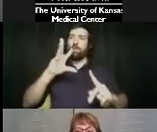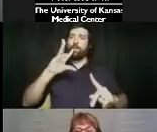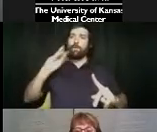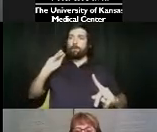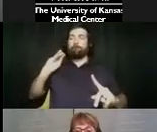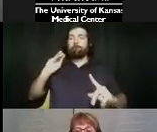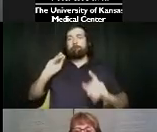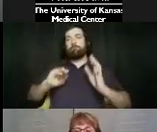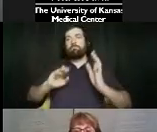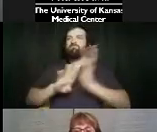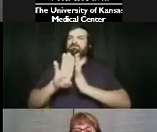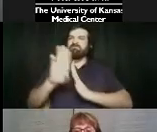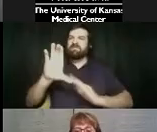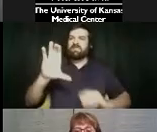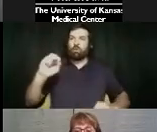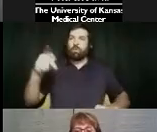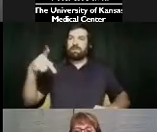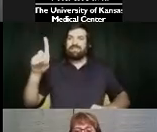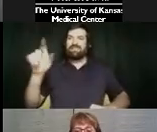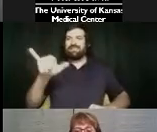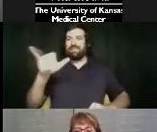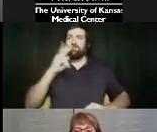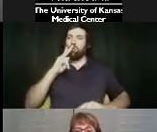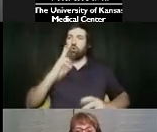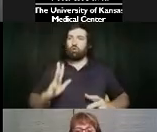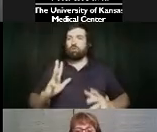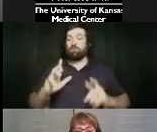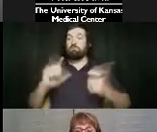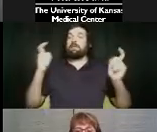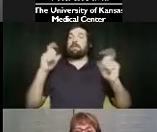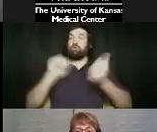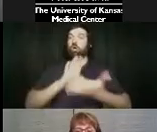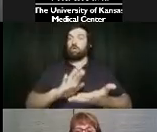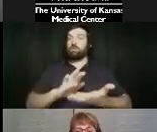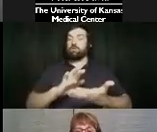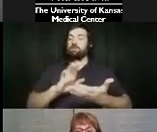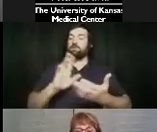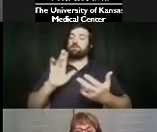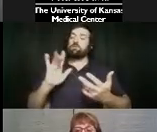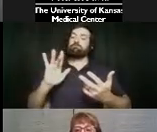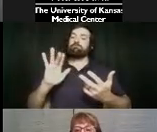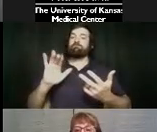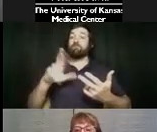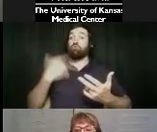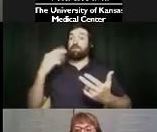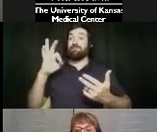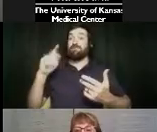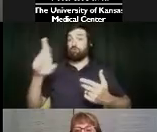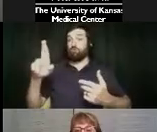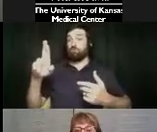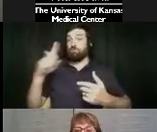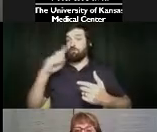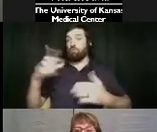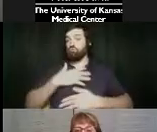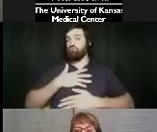develop COPD just like a smoker does. Big cause of risk factor for